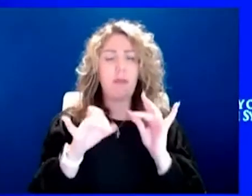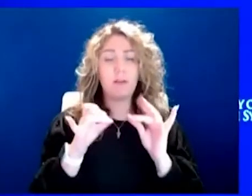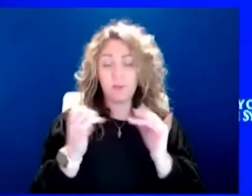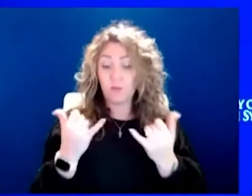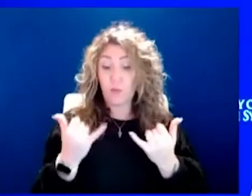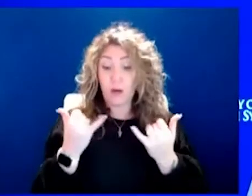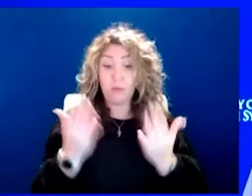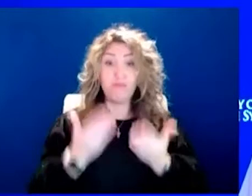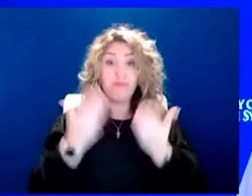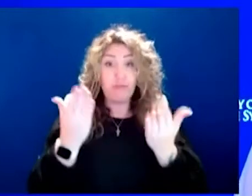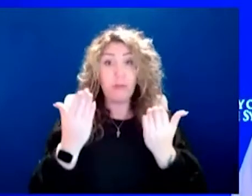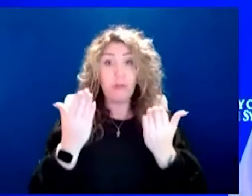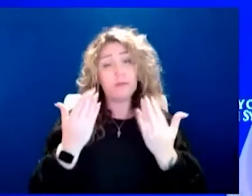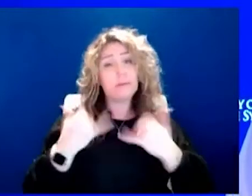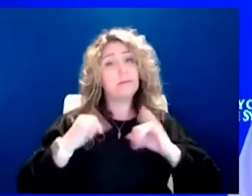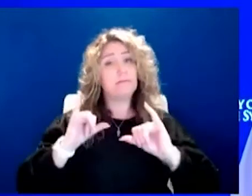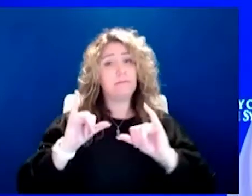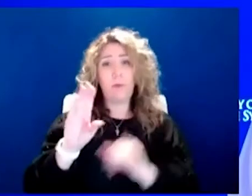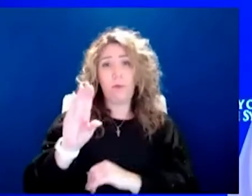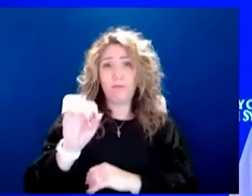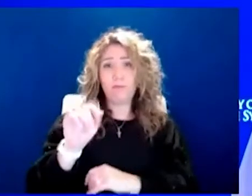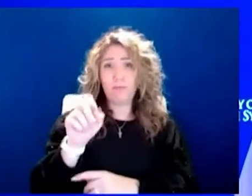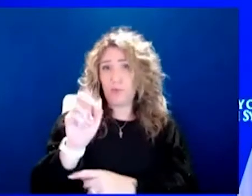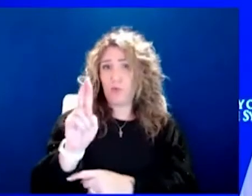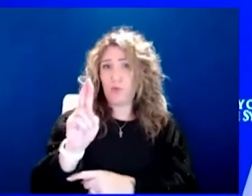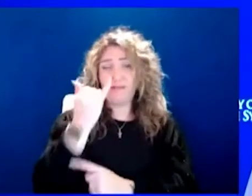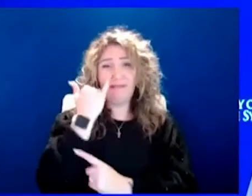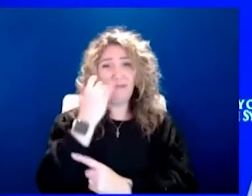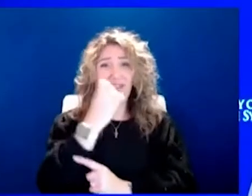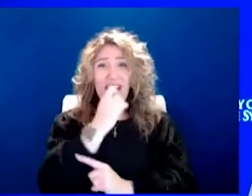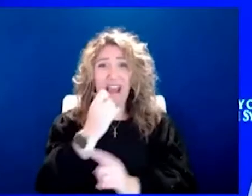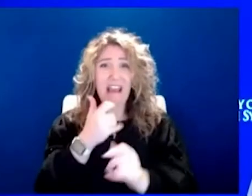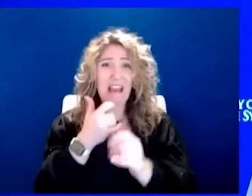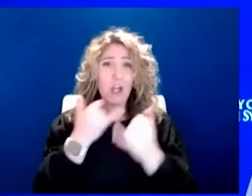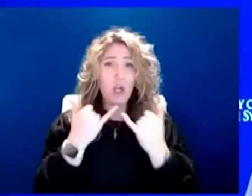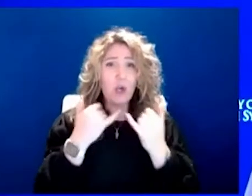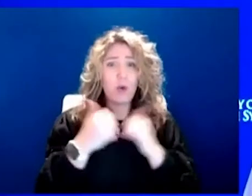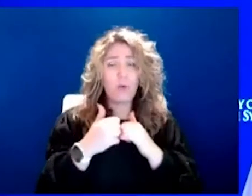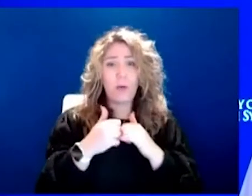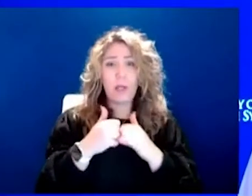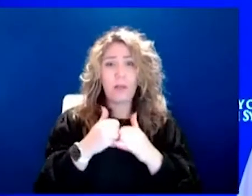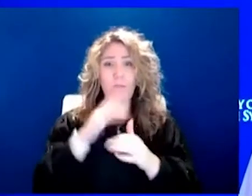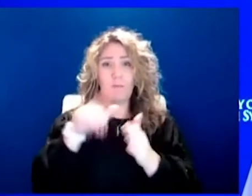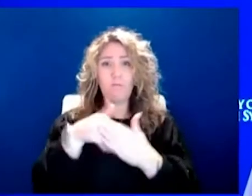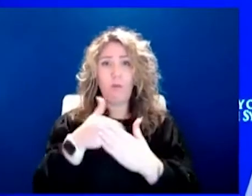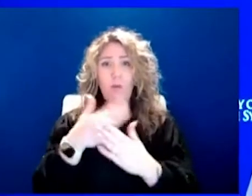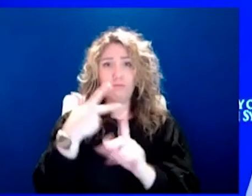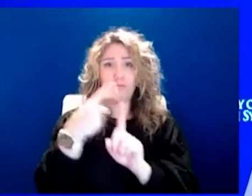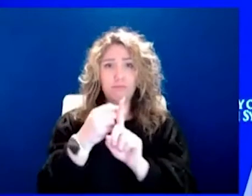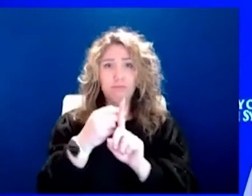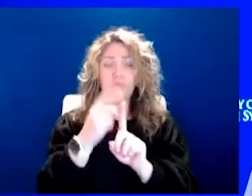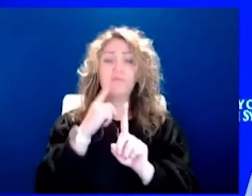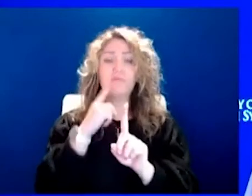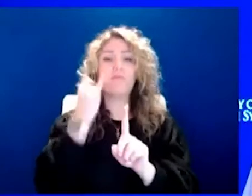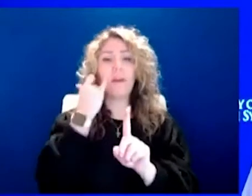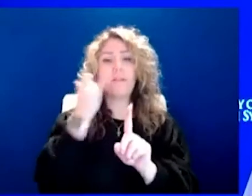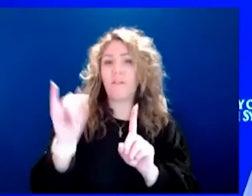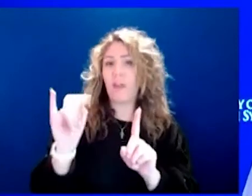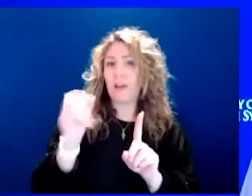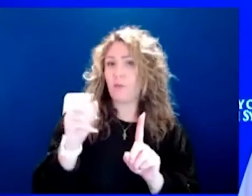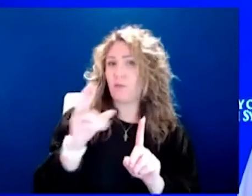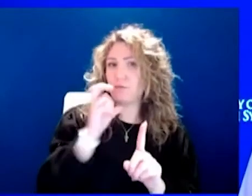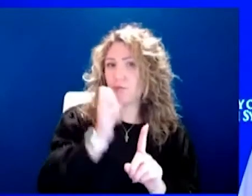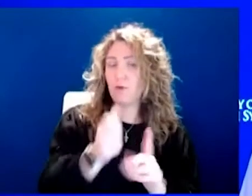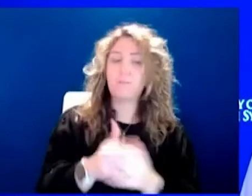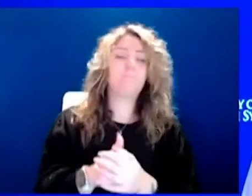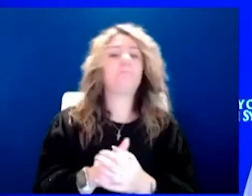get that dose if you haven't been up to date with that booster dose, even if you've been infected. But I think there are other